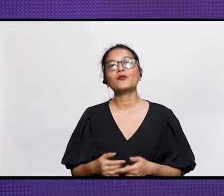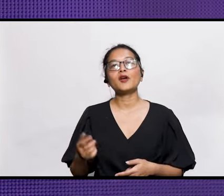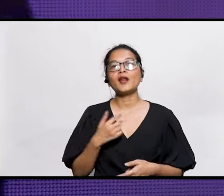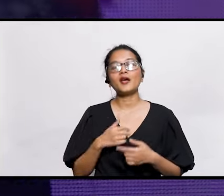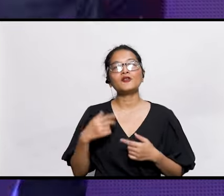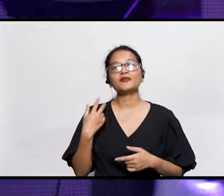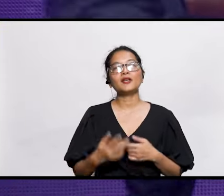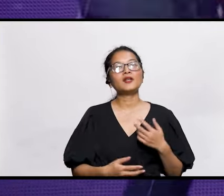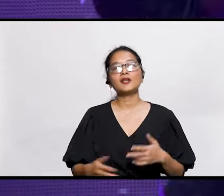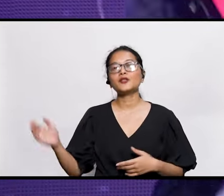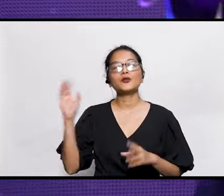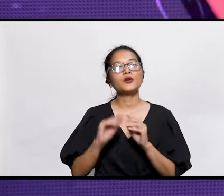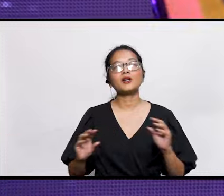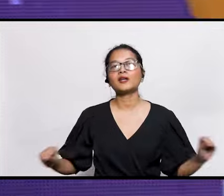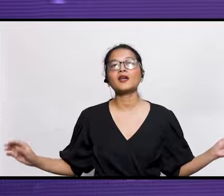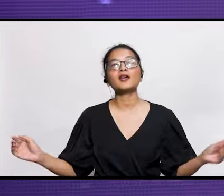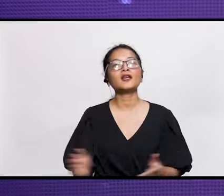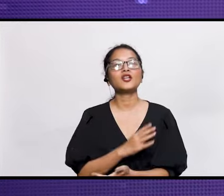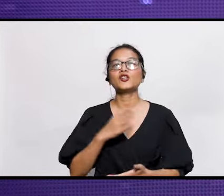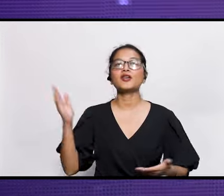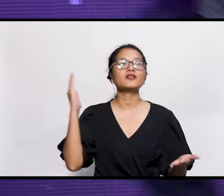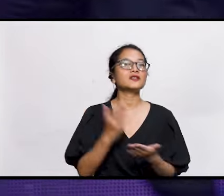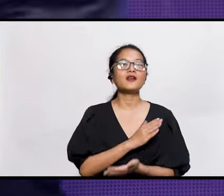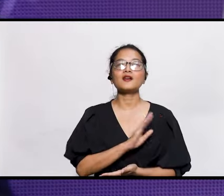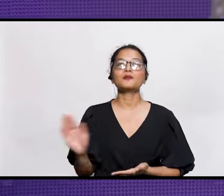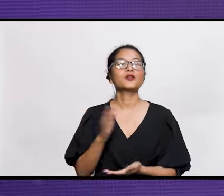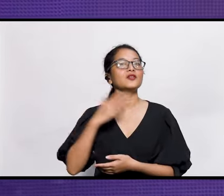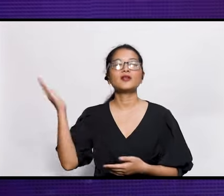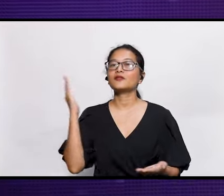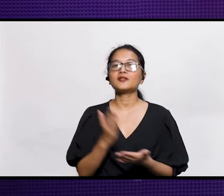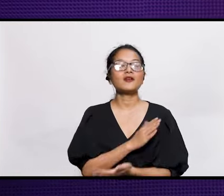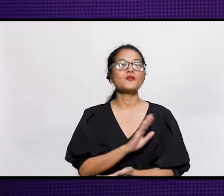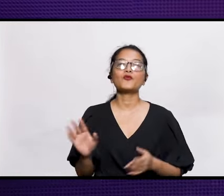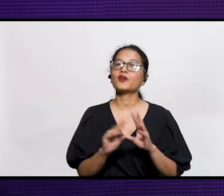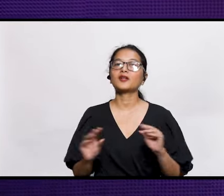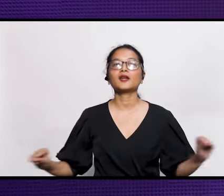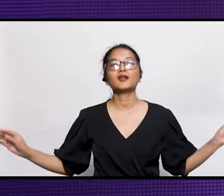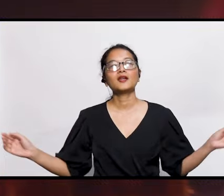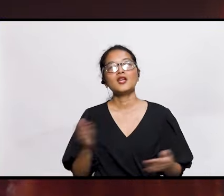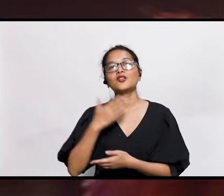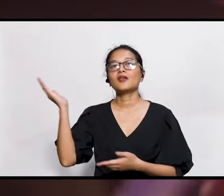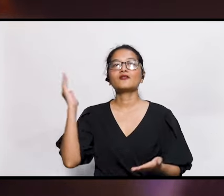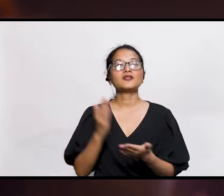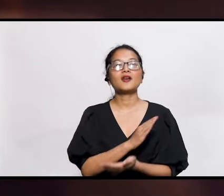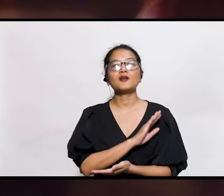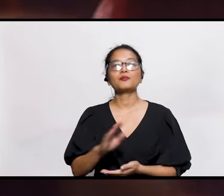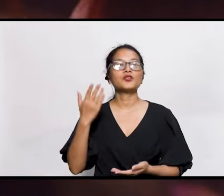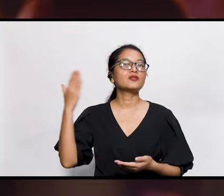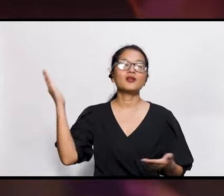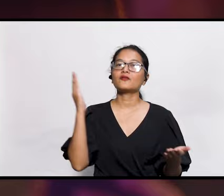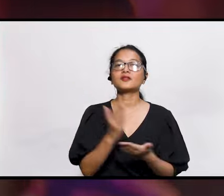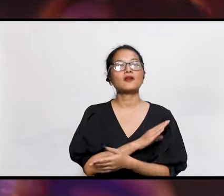working i finish work you never stop you never stop working you never